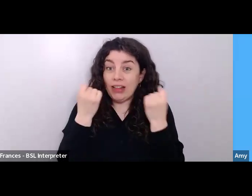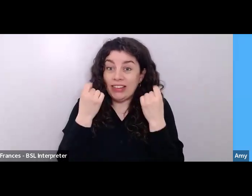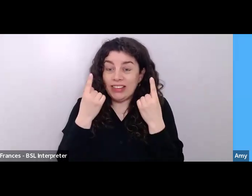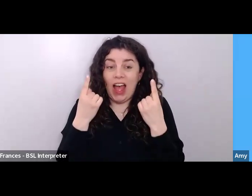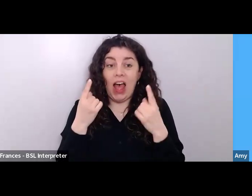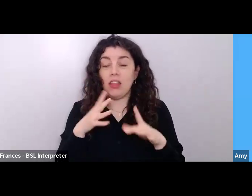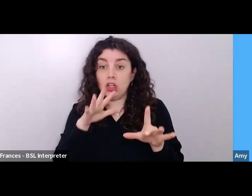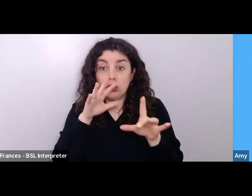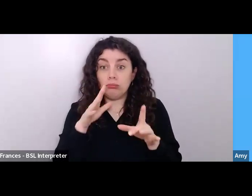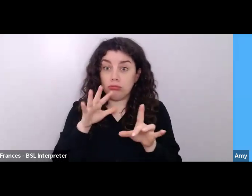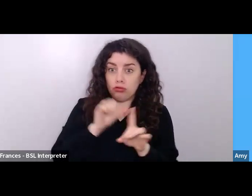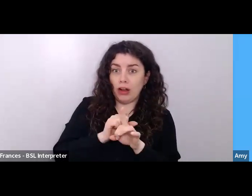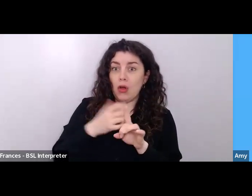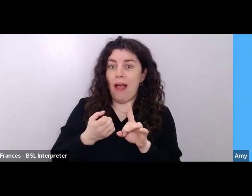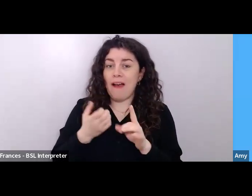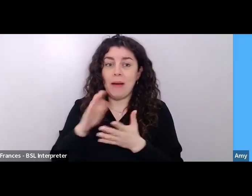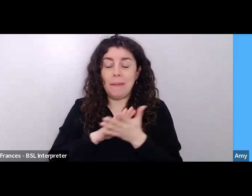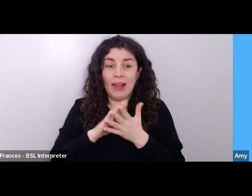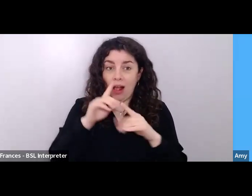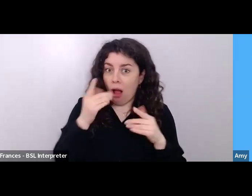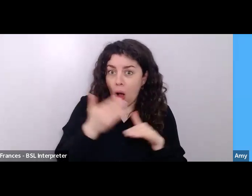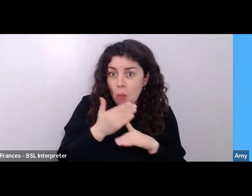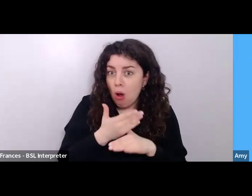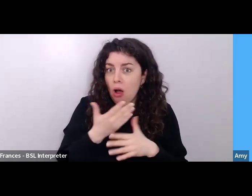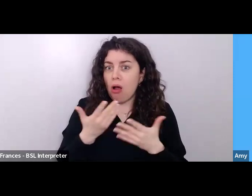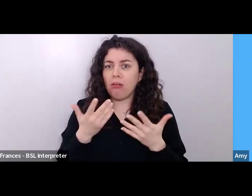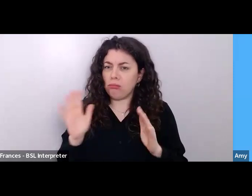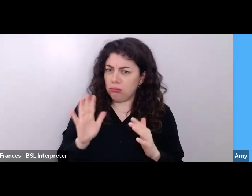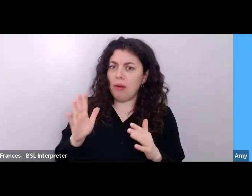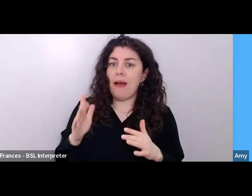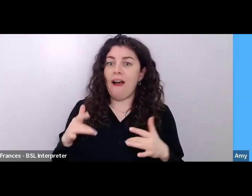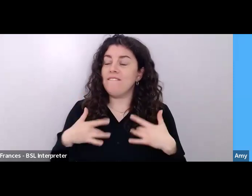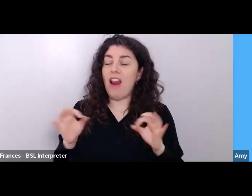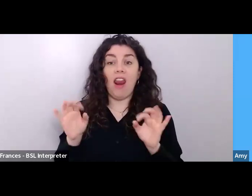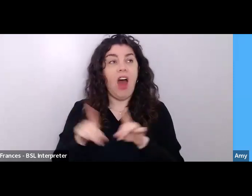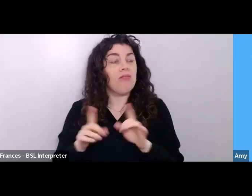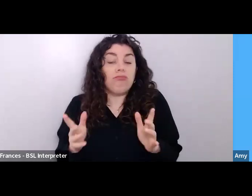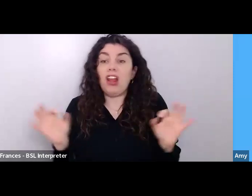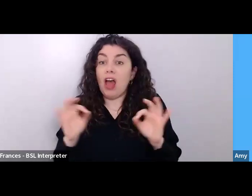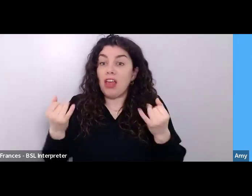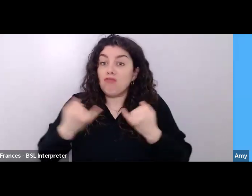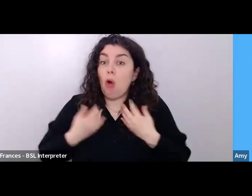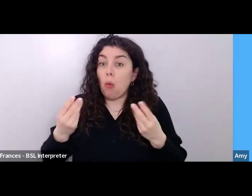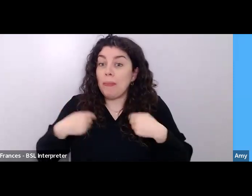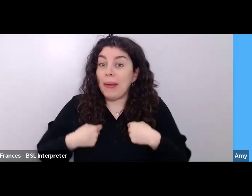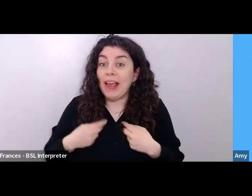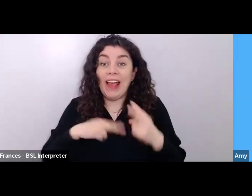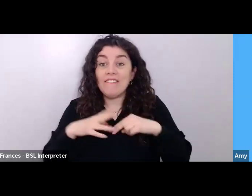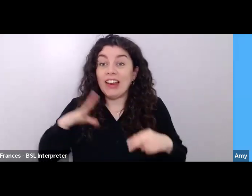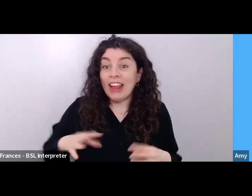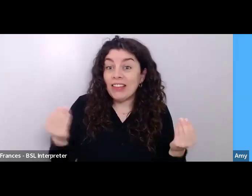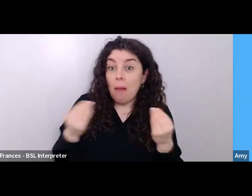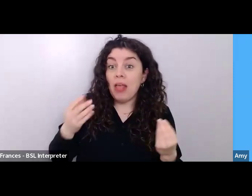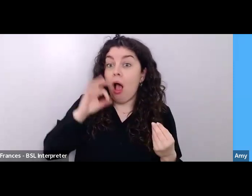or that I should not be employed. I was made to feel like there's nothing wrong with me, that I could ask for what I needed. They've